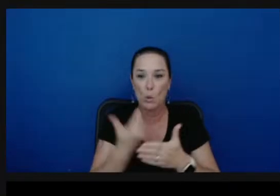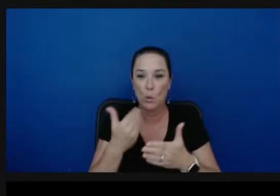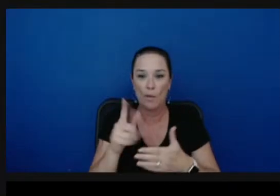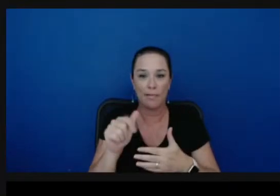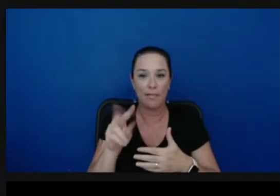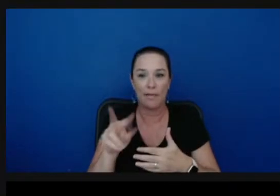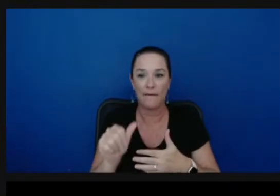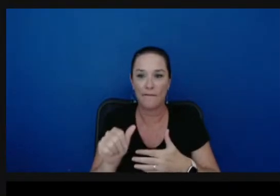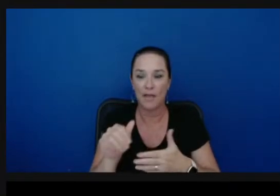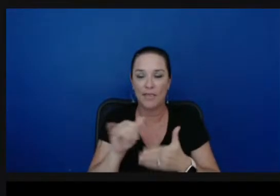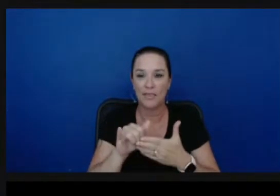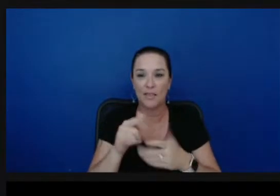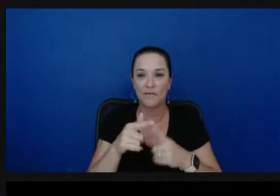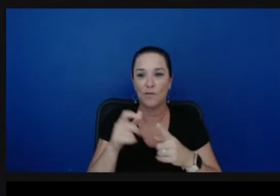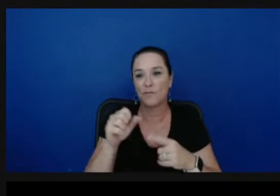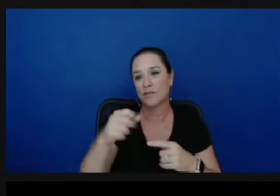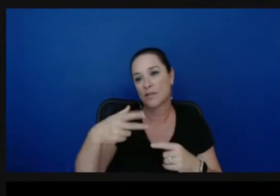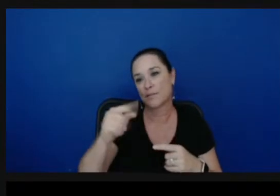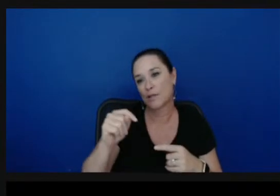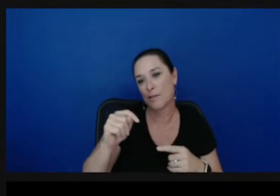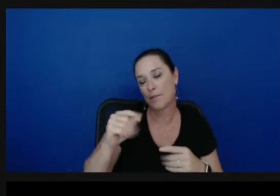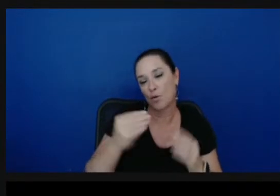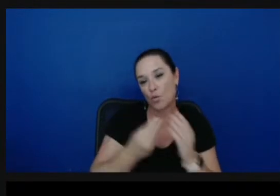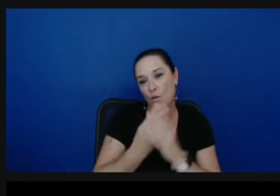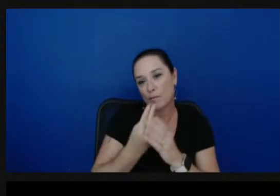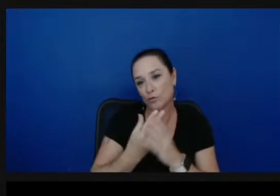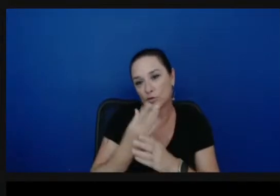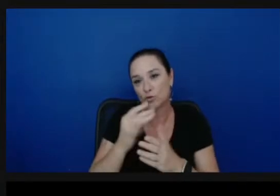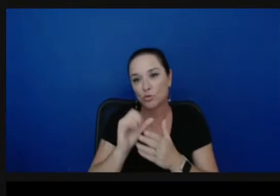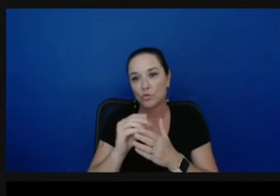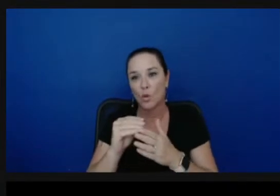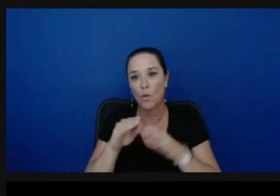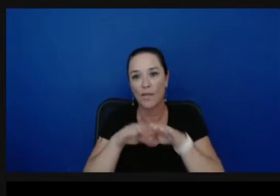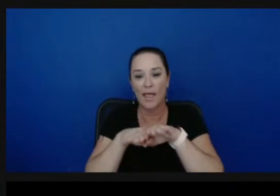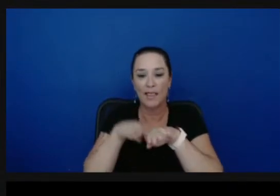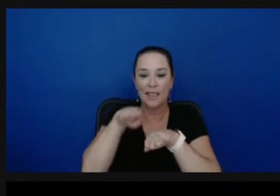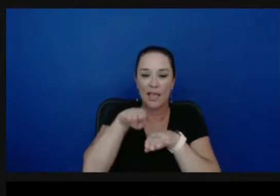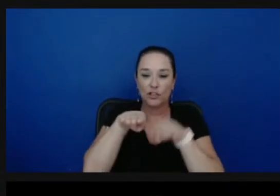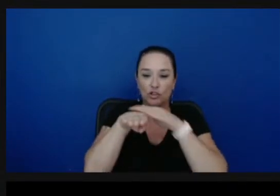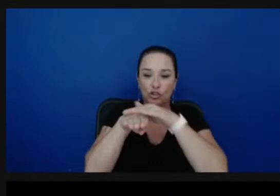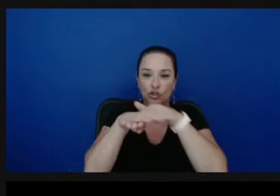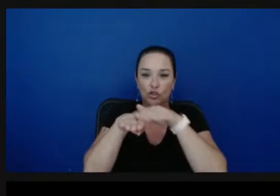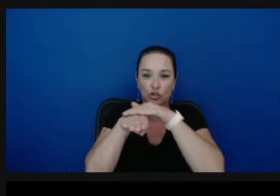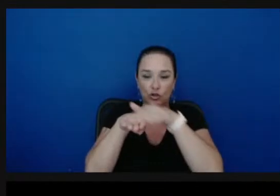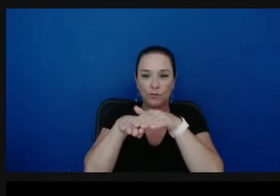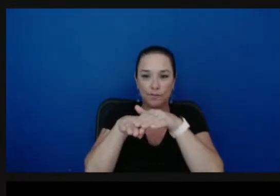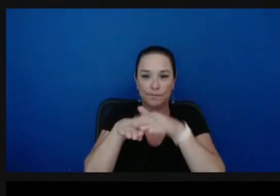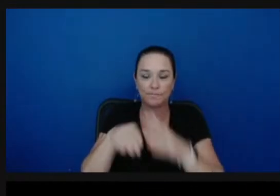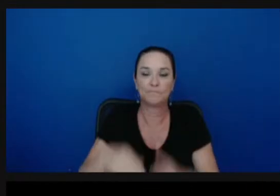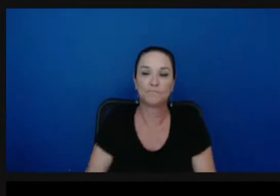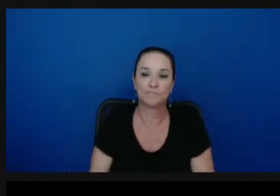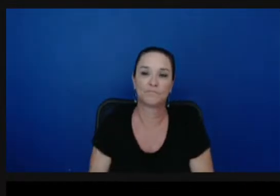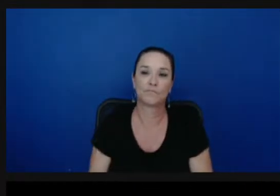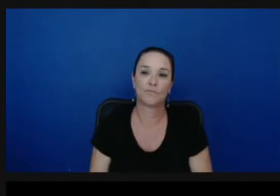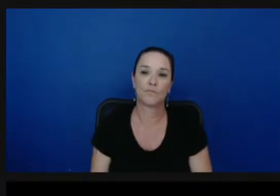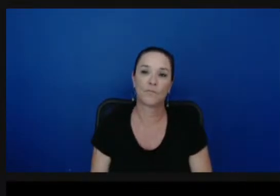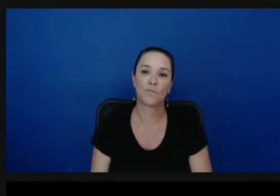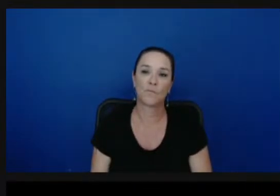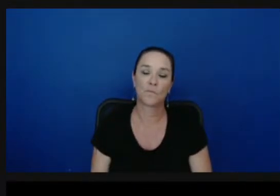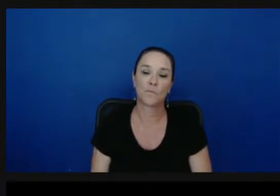September eruption lava. So right in that little wedge right in there, it might be where you have